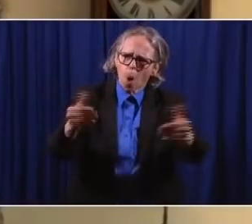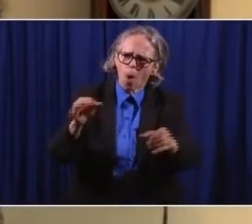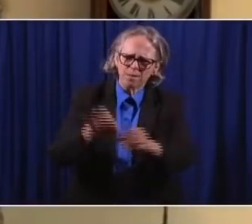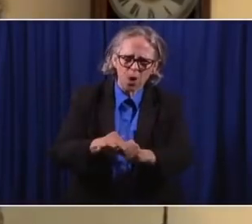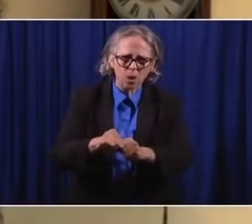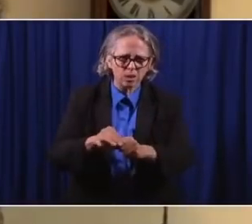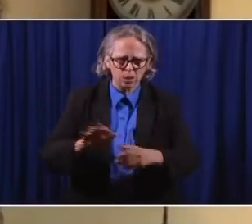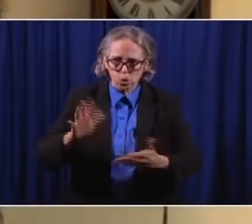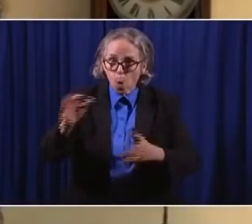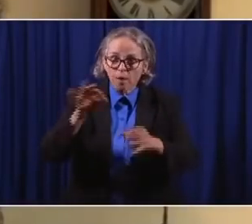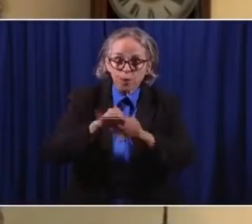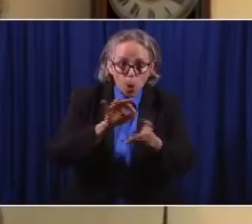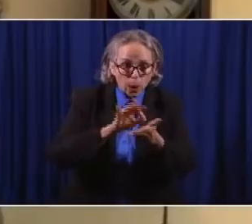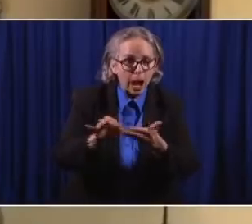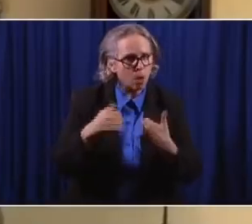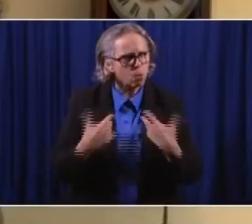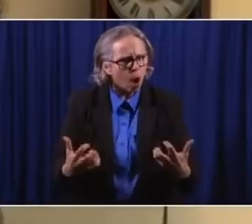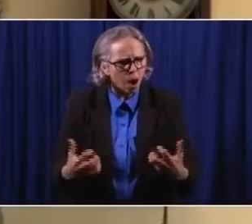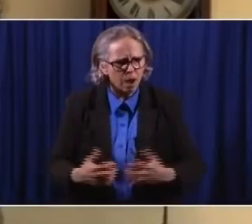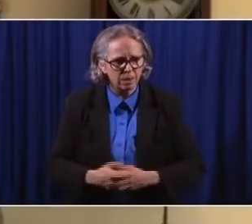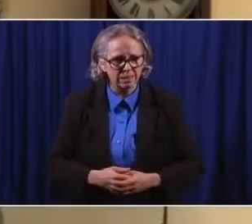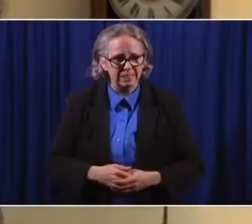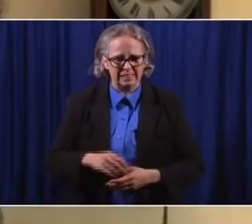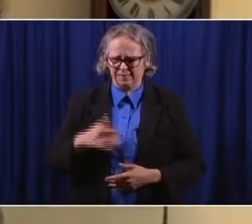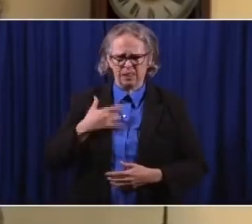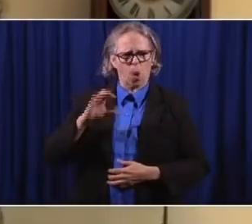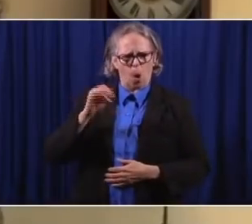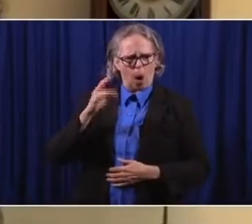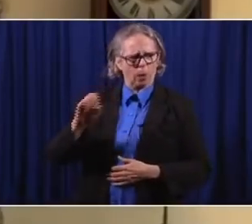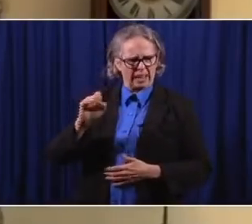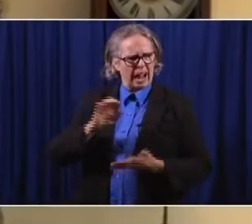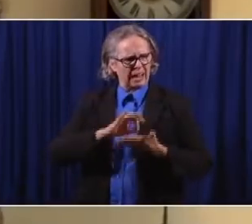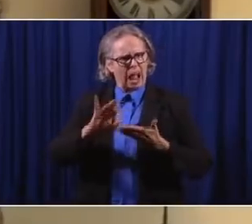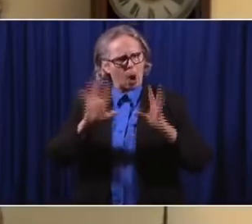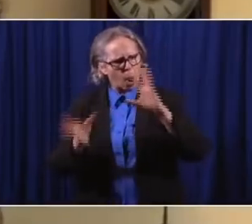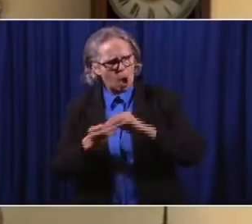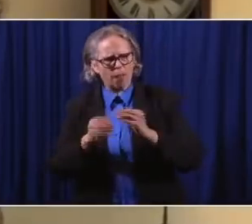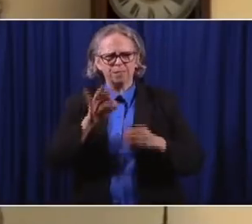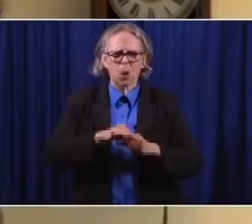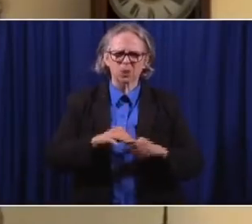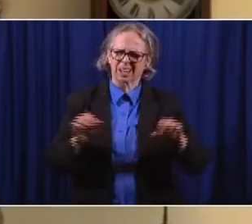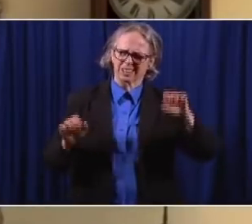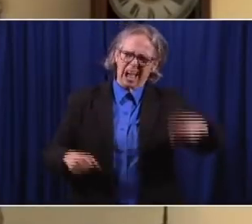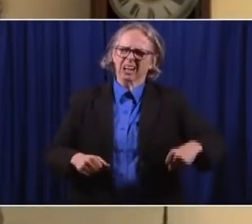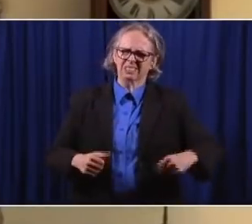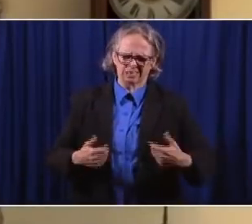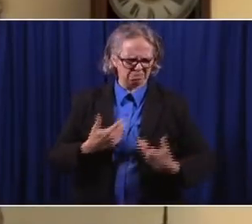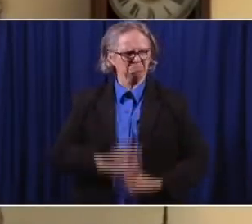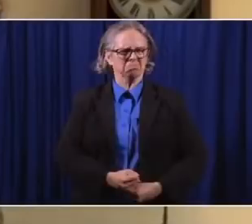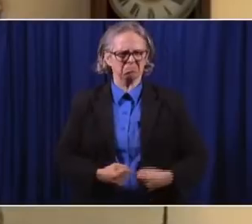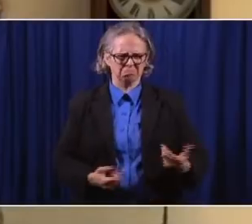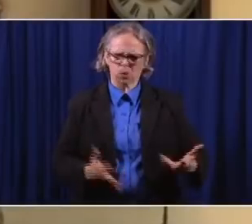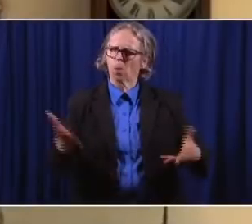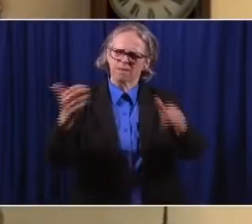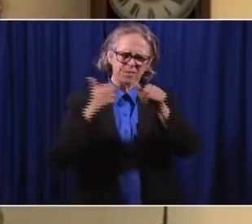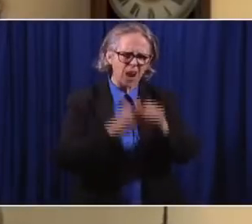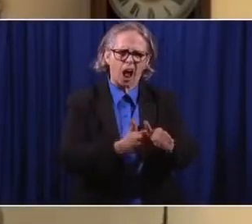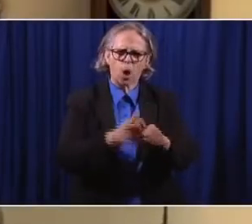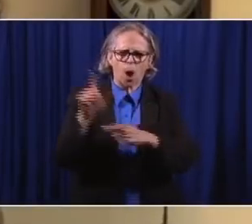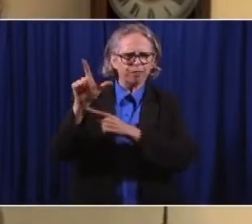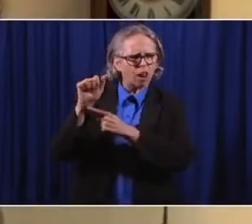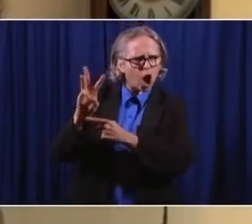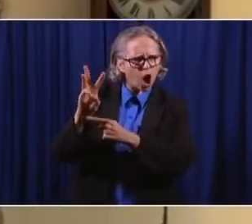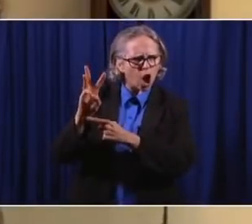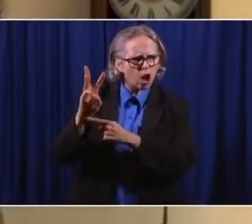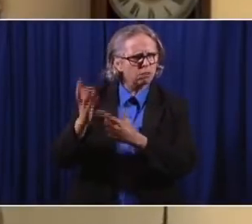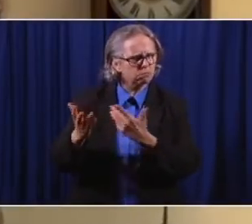I think that Ohio has the ability to count the votes? Yes. They will do it consistent with the law. The law, as I